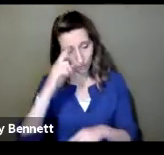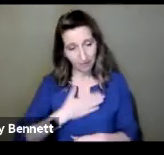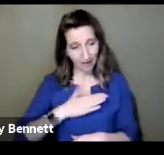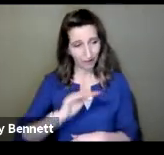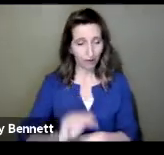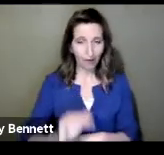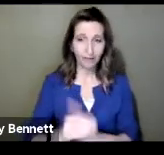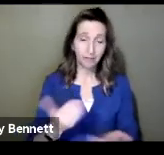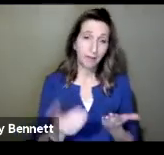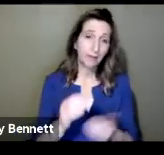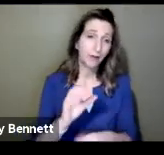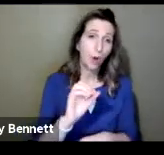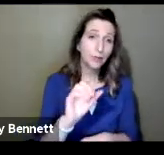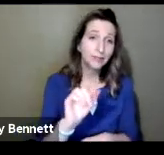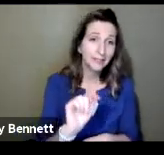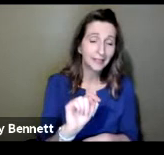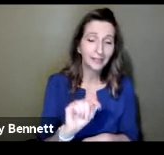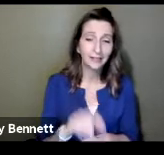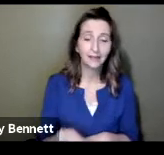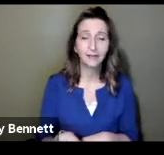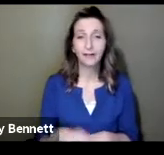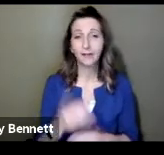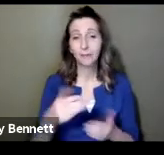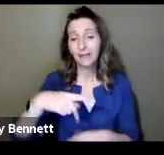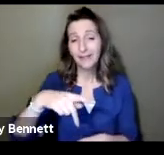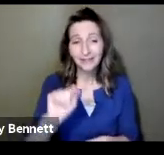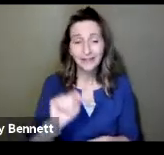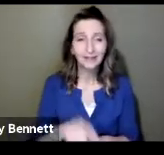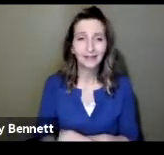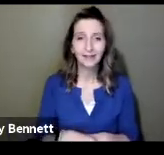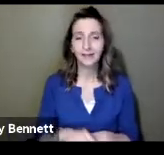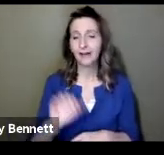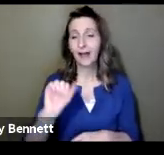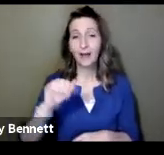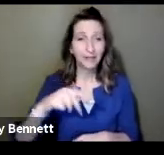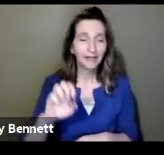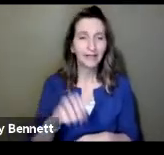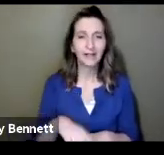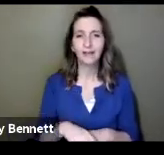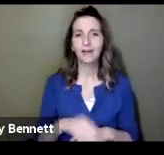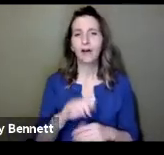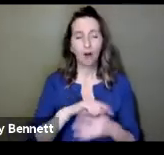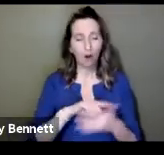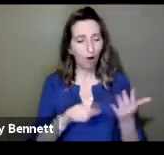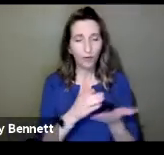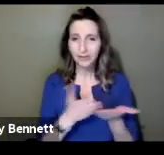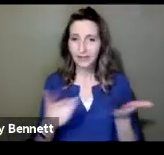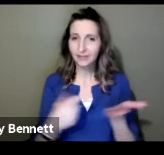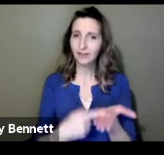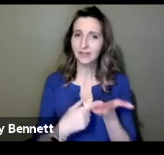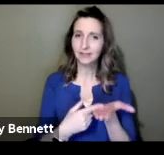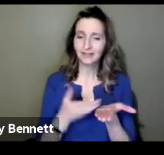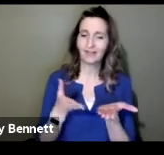it's OT, physical therapy, APE. Those things are discussed at the